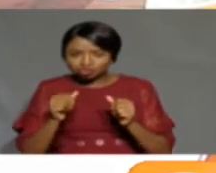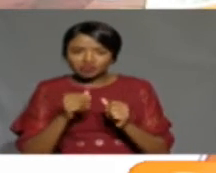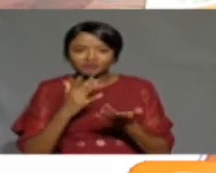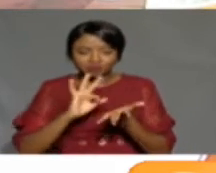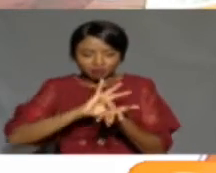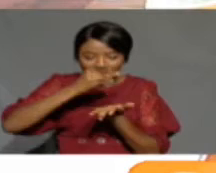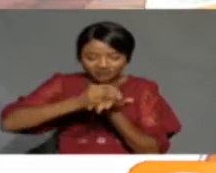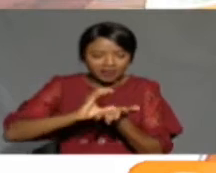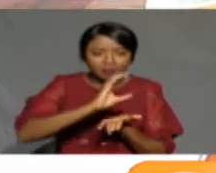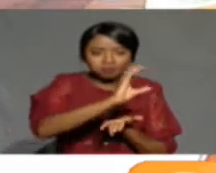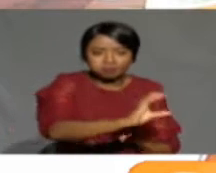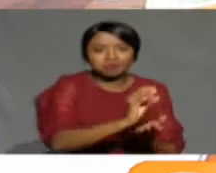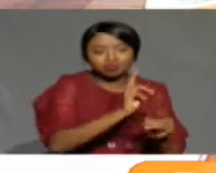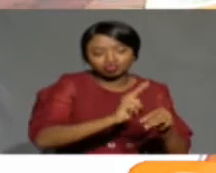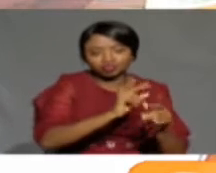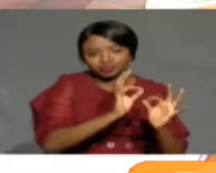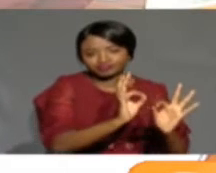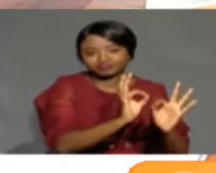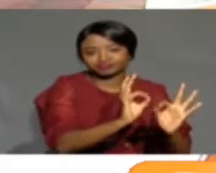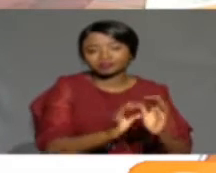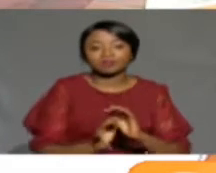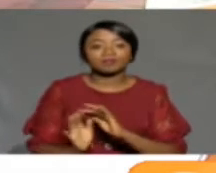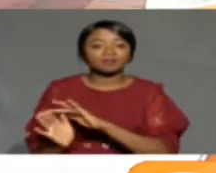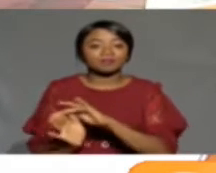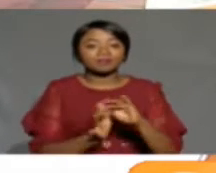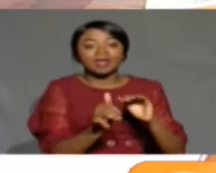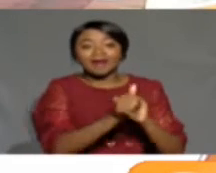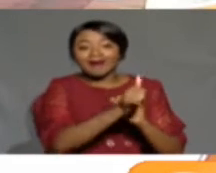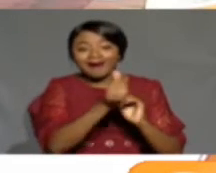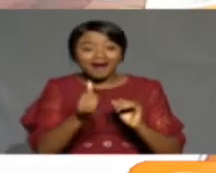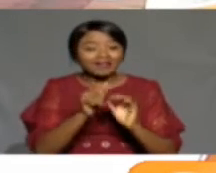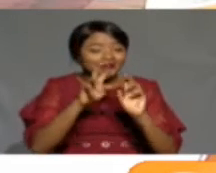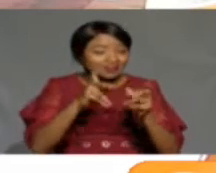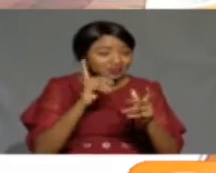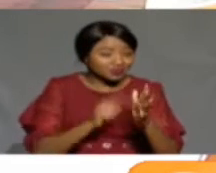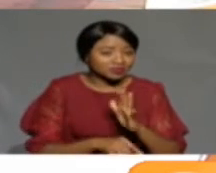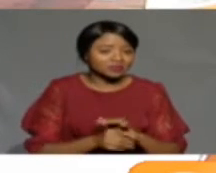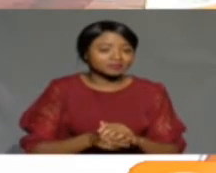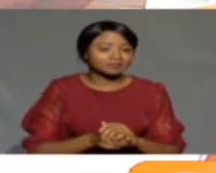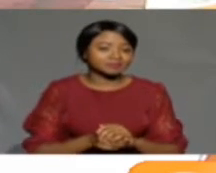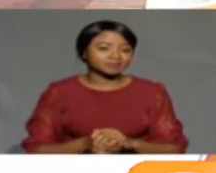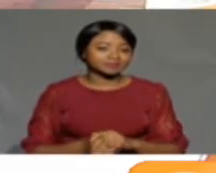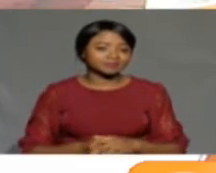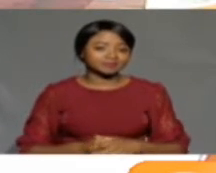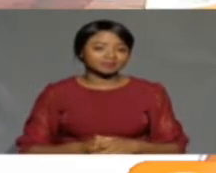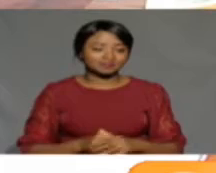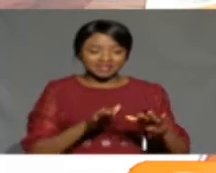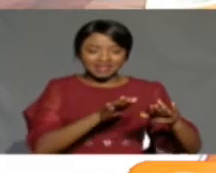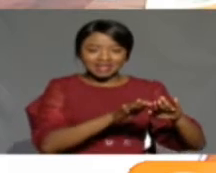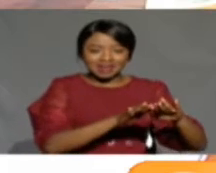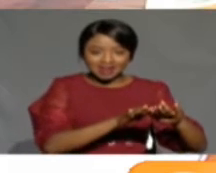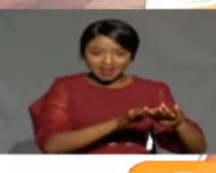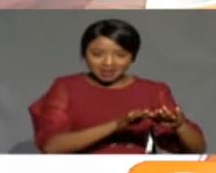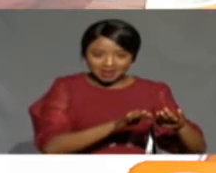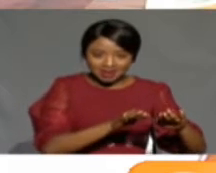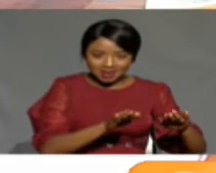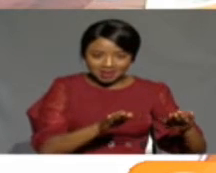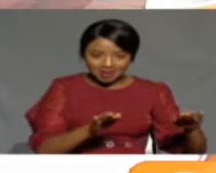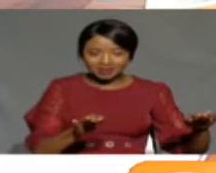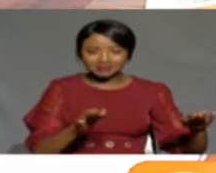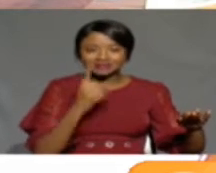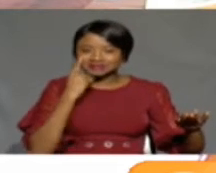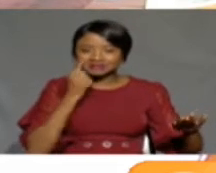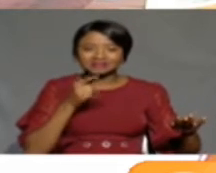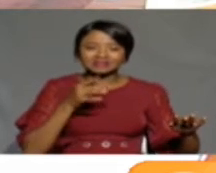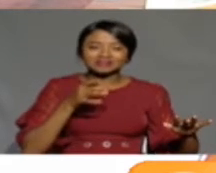an efficient way. And finally, okay. The other issue is now what you have raised. Mm-hmm. Land degradation, mm-hmm. leading to the